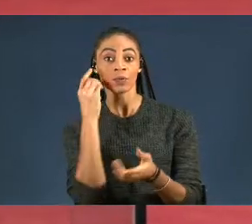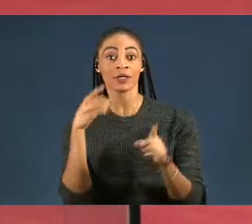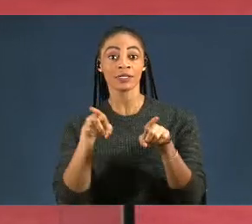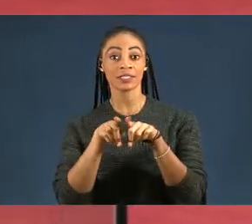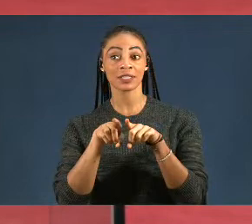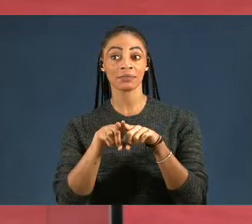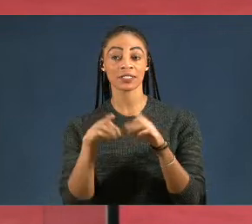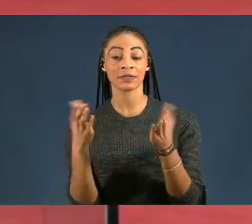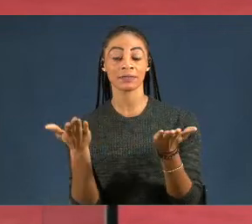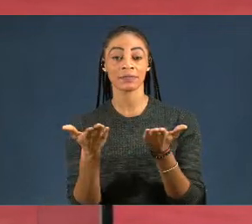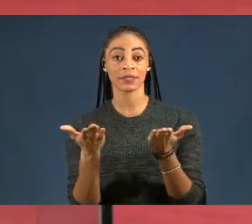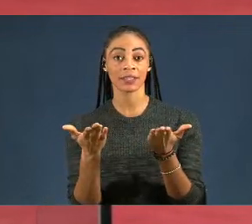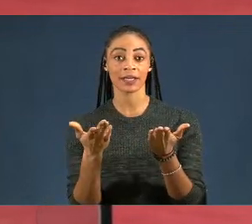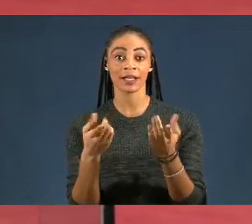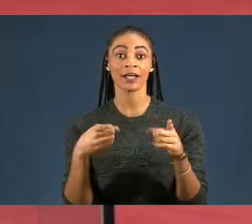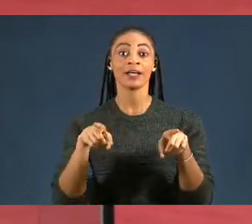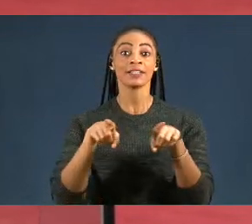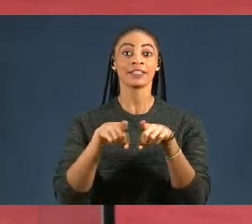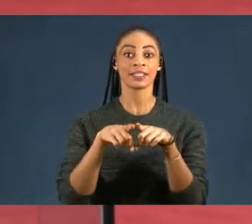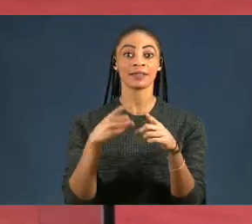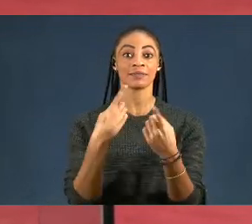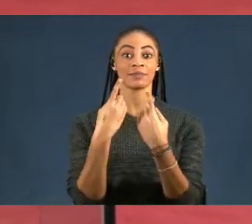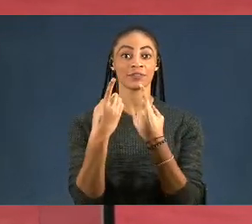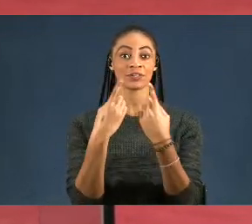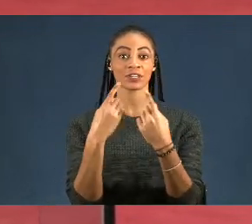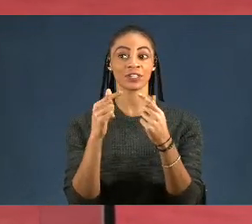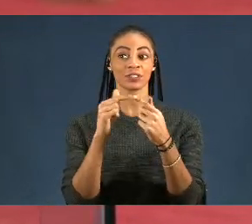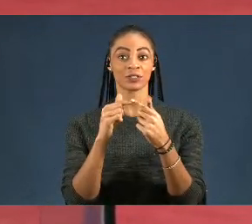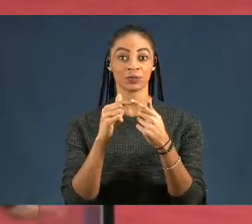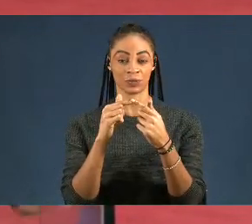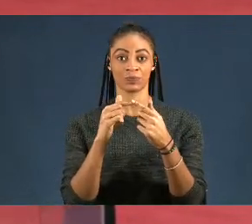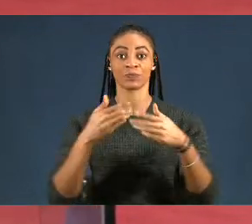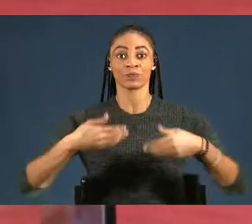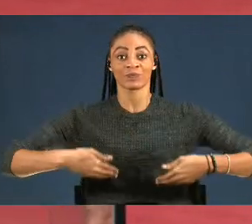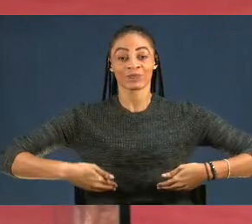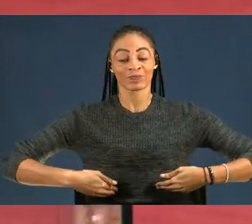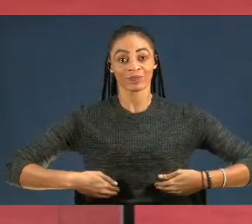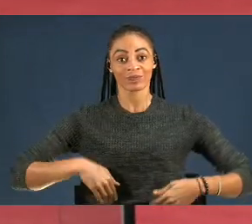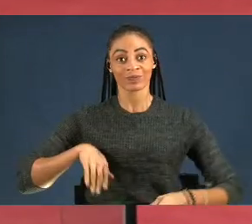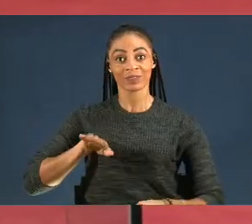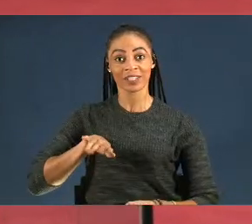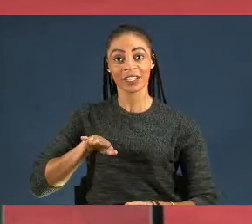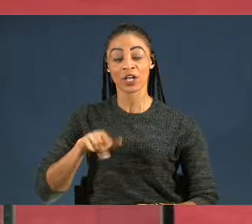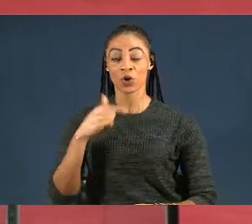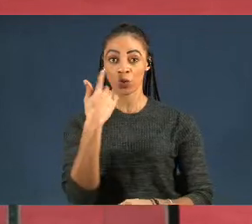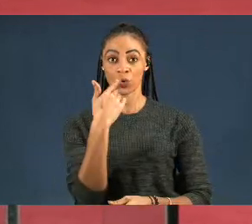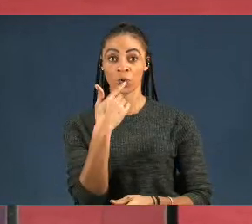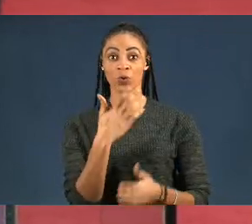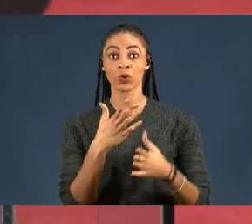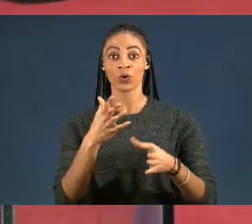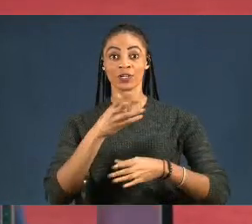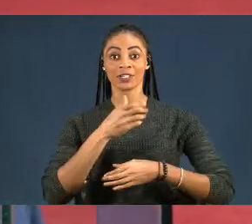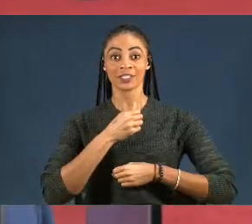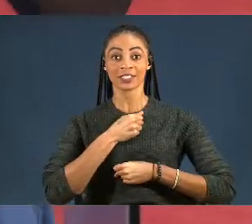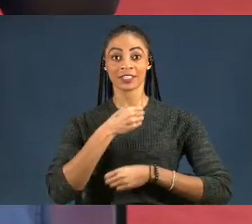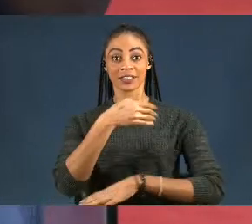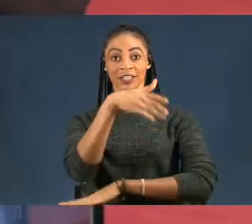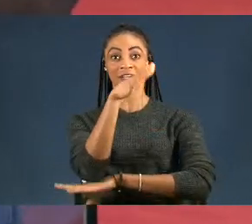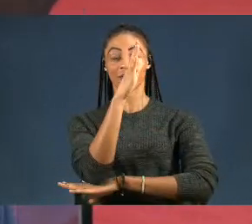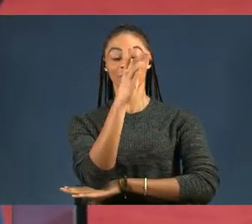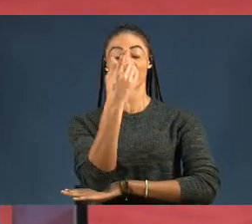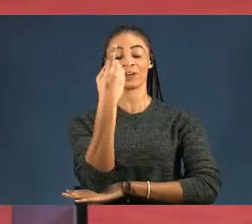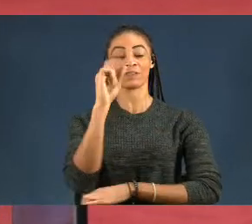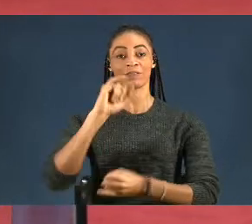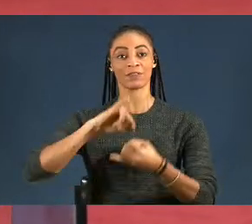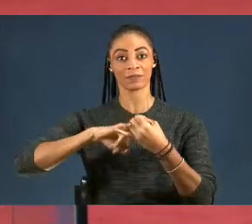here. I'll also be speaking to our ladies here, the young ladies here, who are trusting God for marriage. Let me tell you, the most